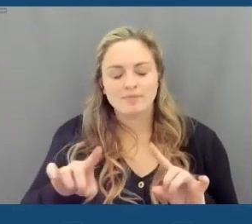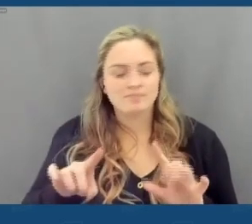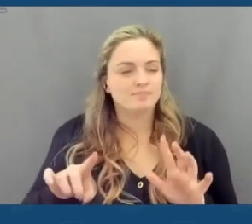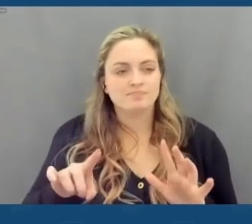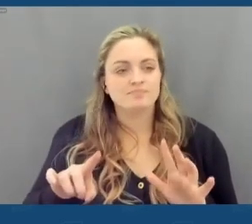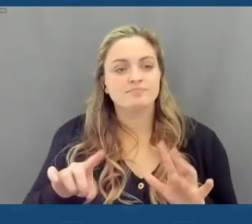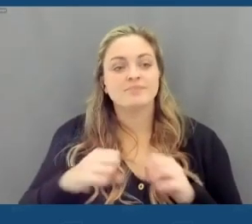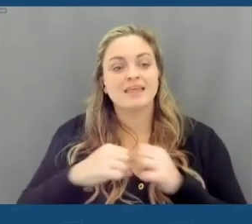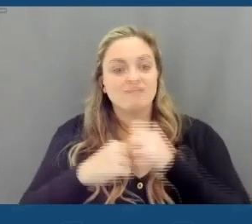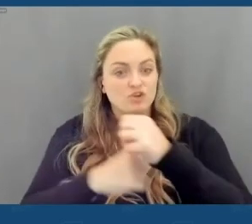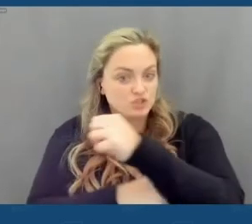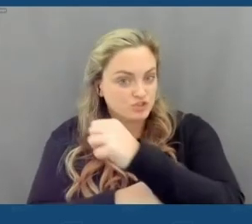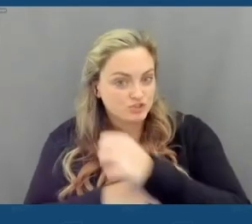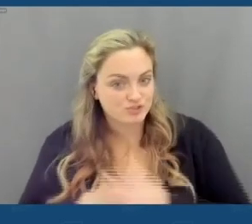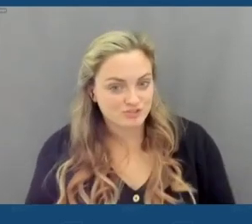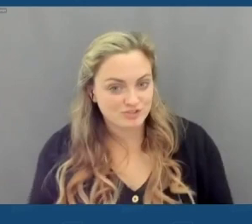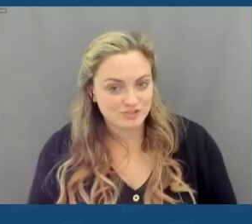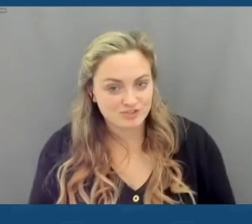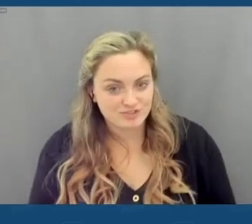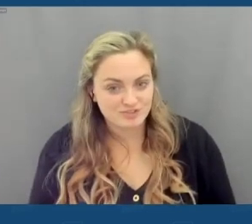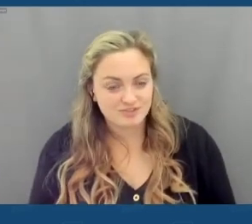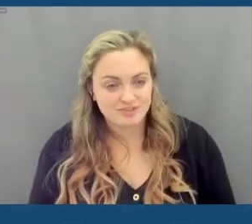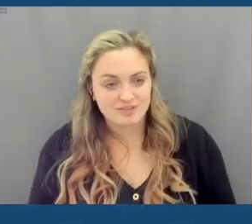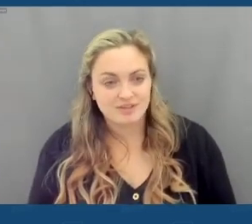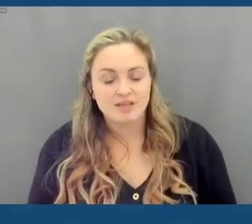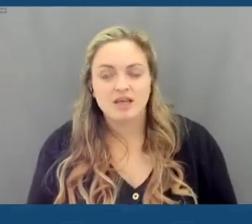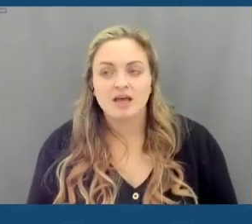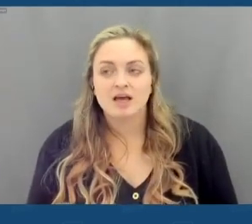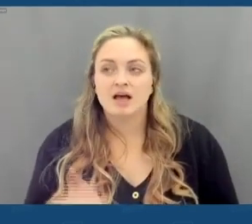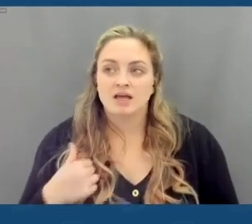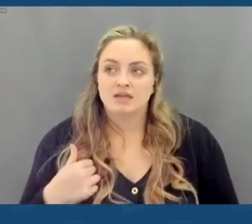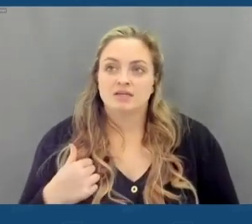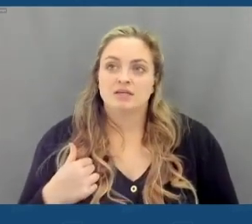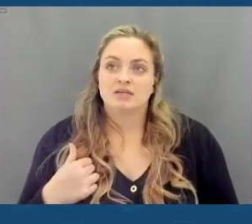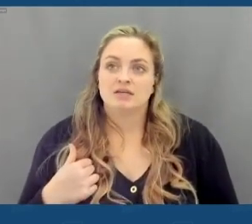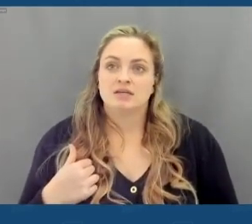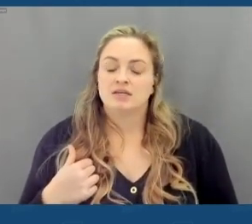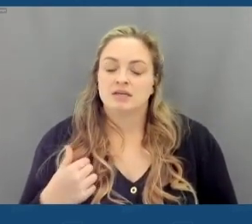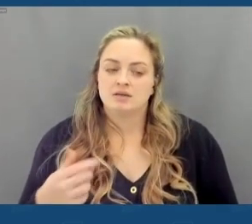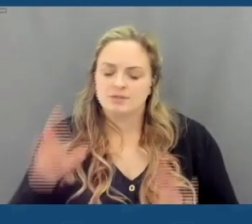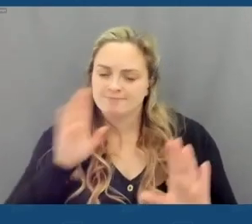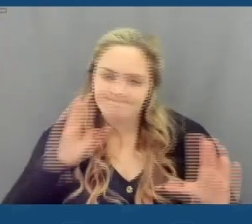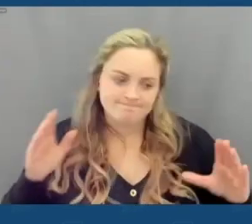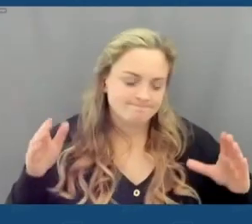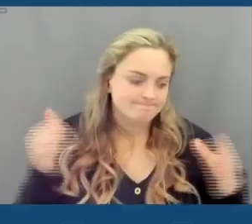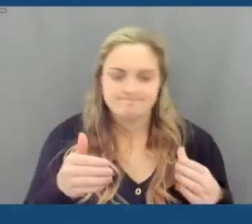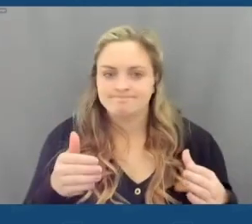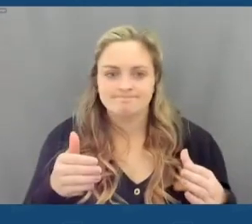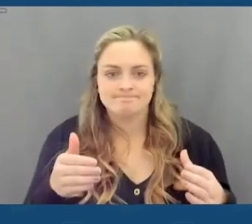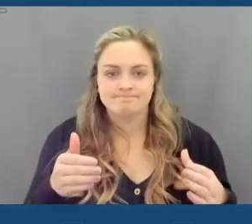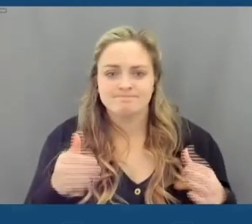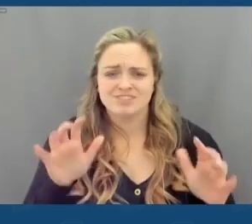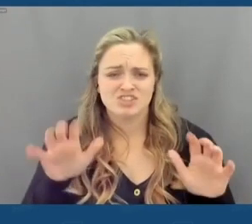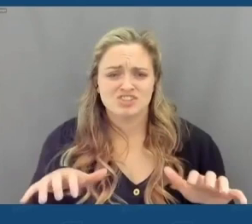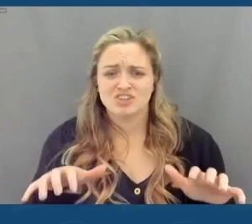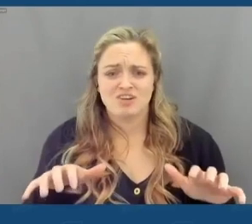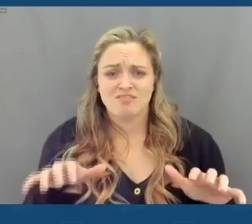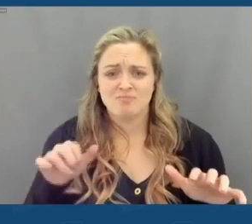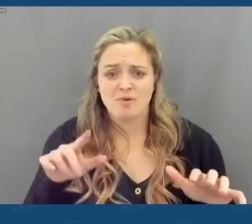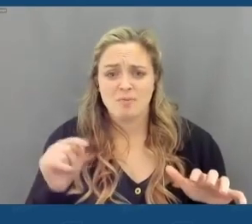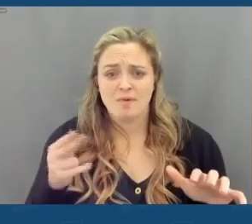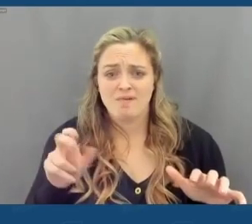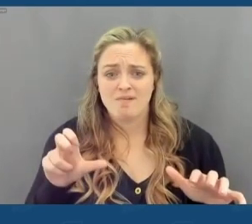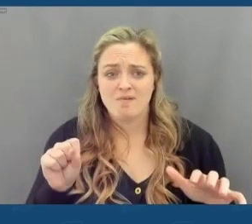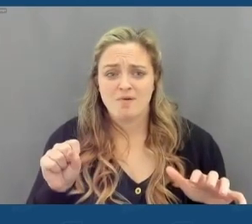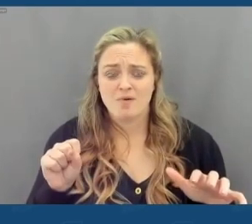infrastructure. And I was dead set when I came out here and was appalled by the potholes on our